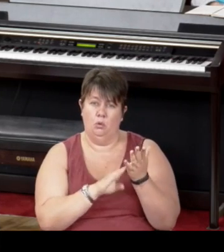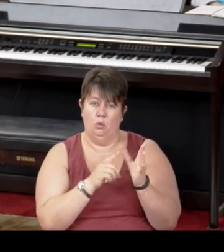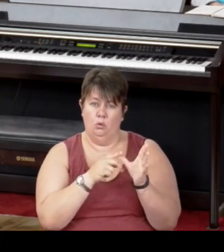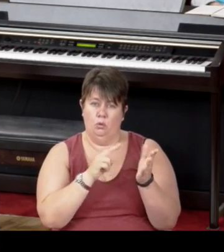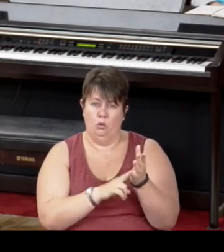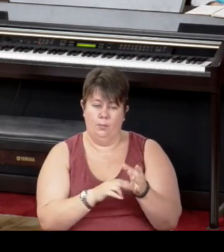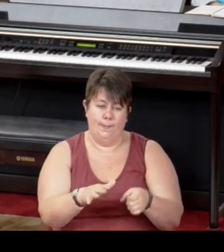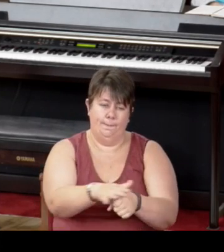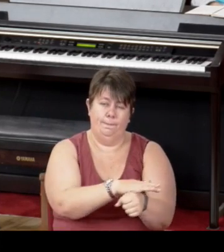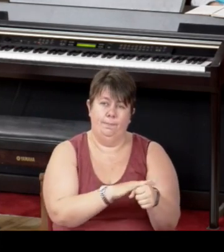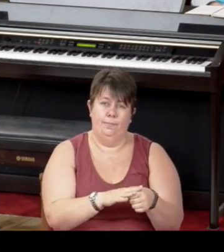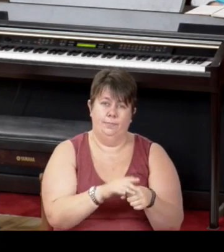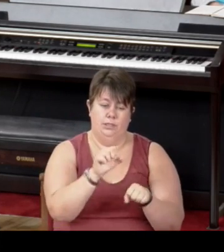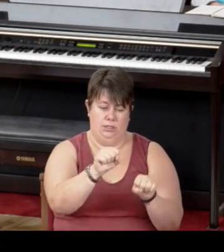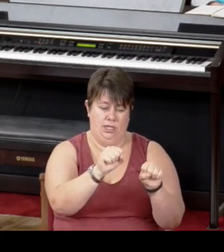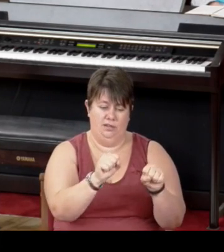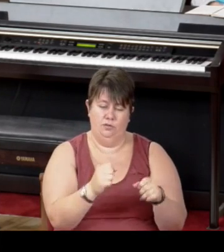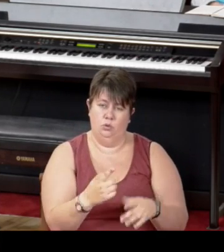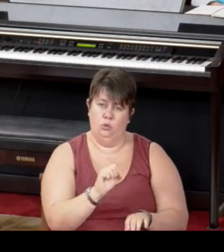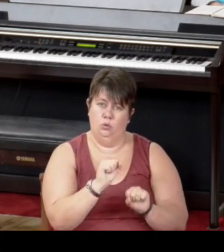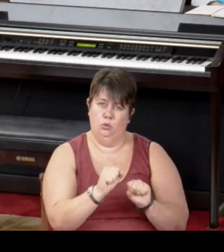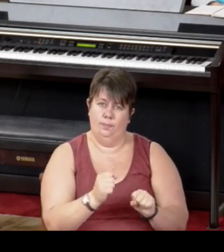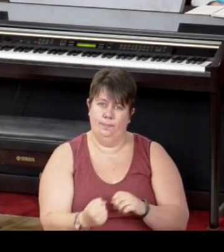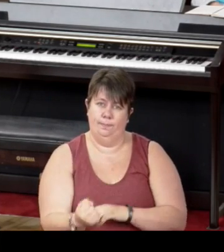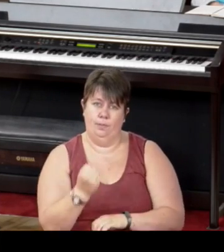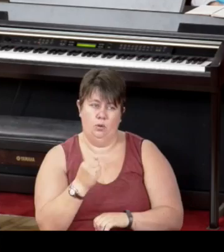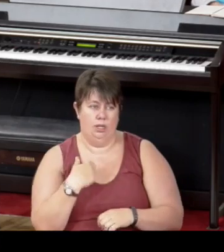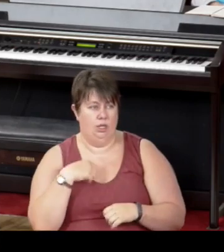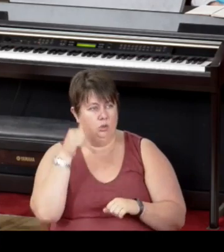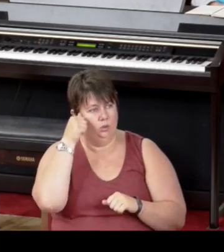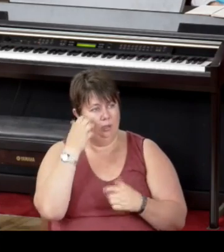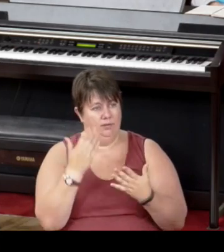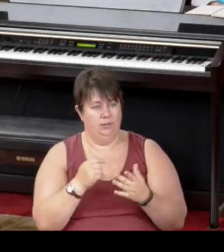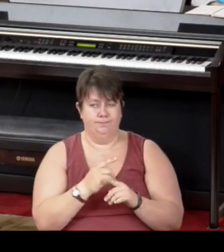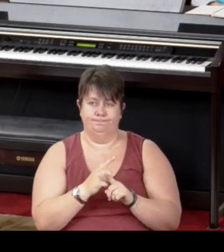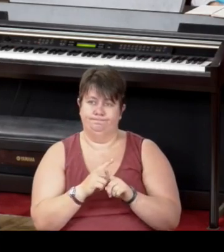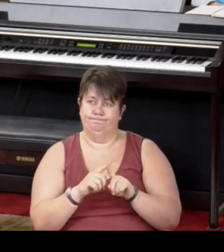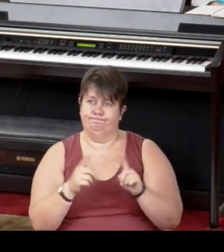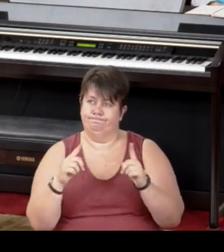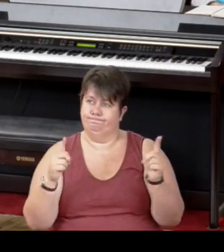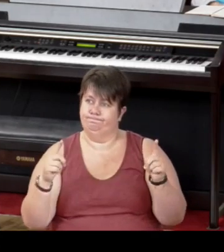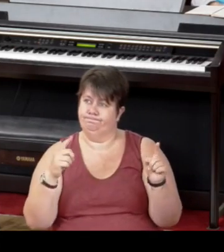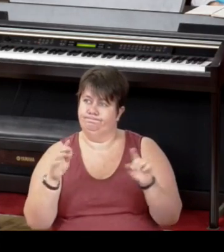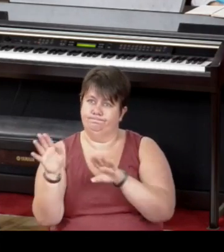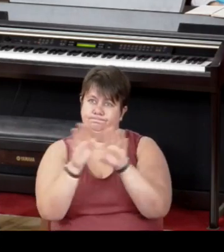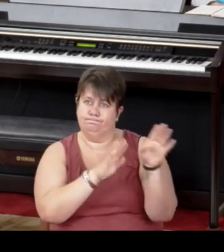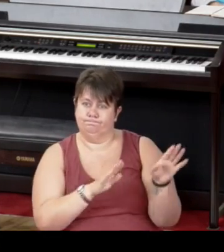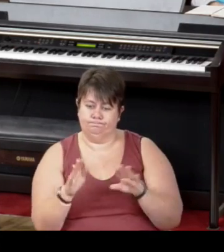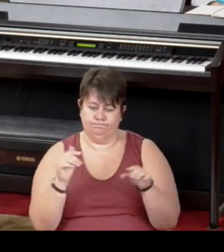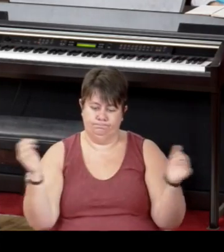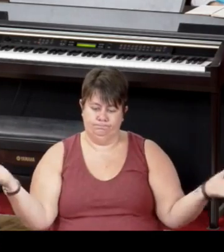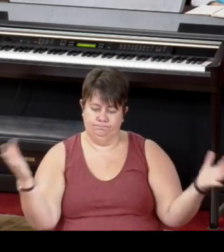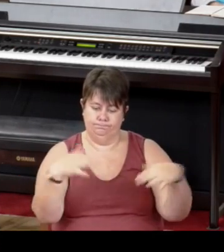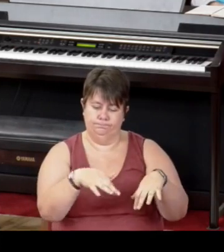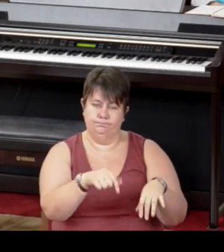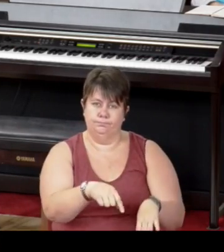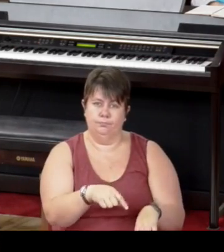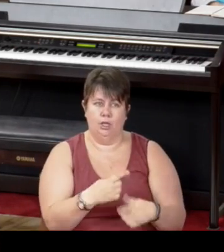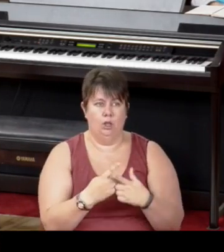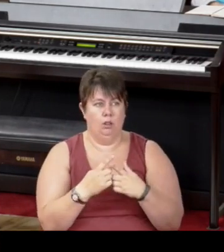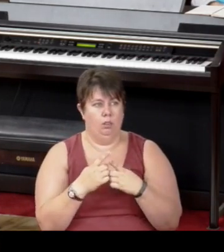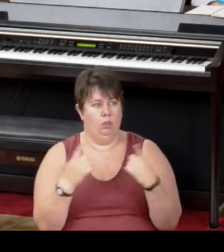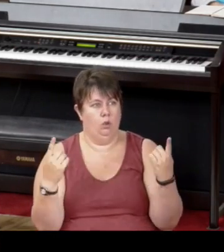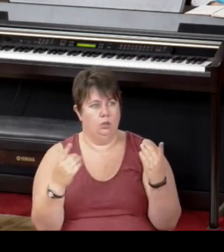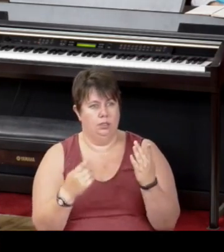You're in a place which, because of the multicultural nature of the Roman Empire, there's lots of different things going on. There's